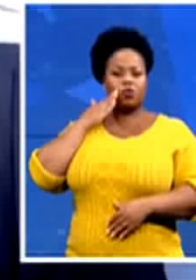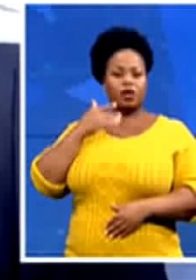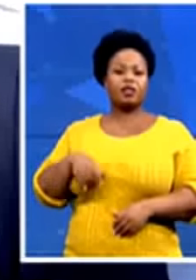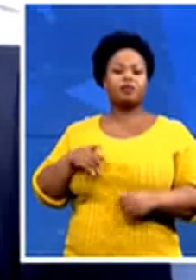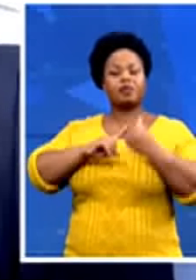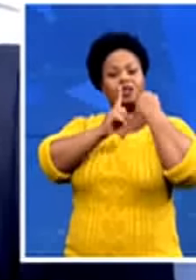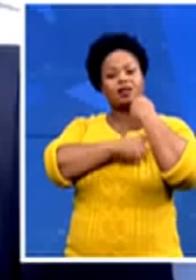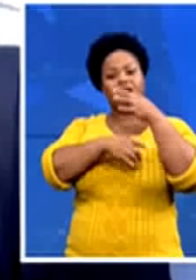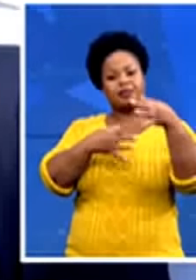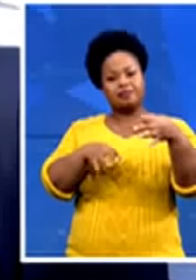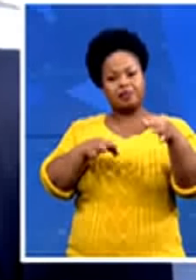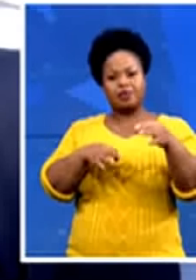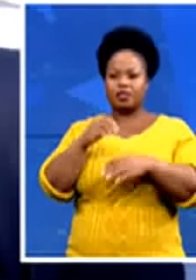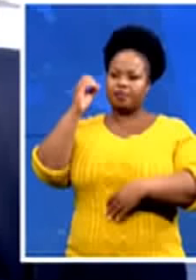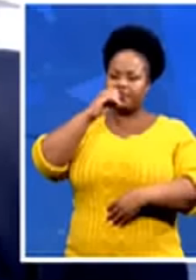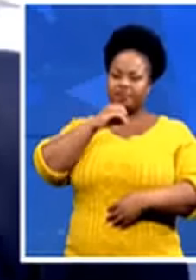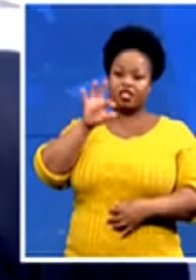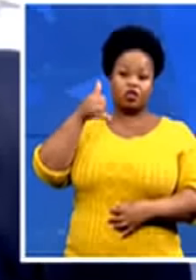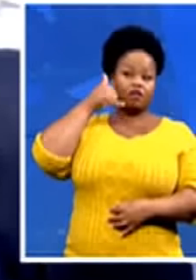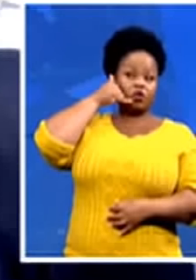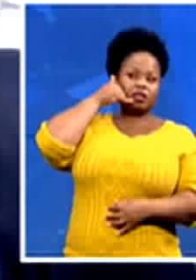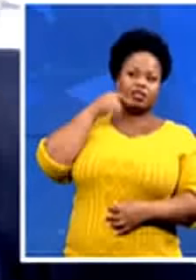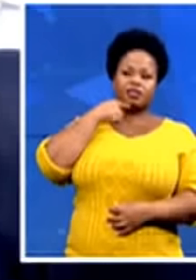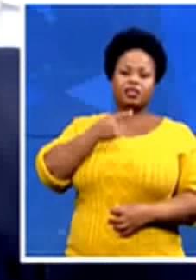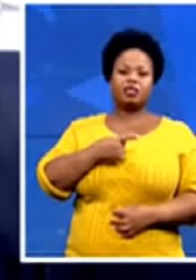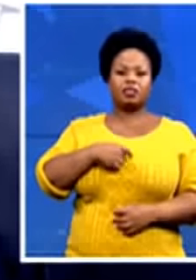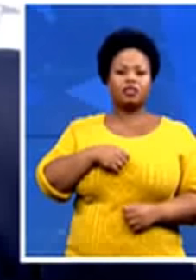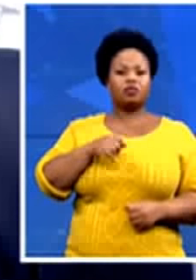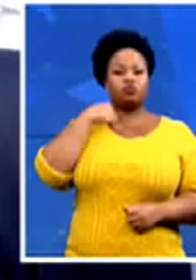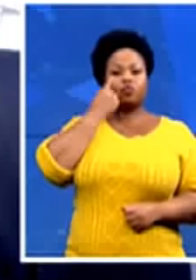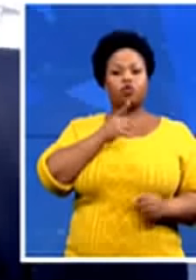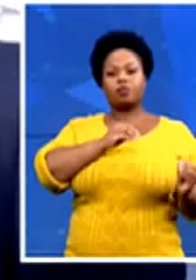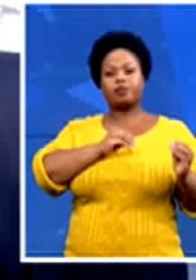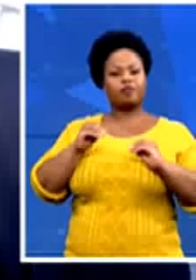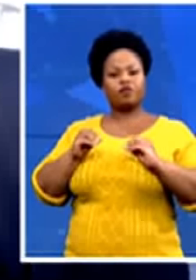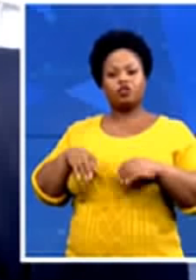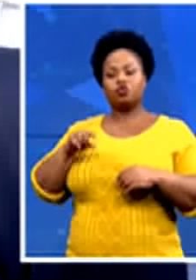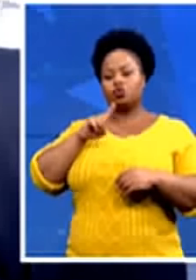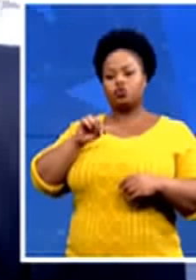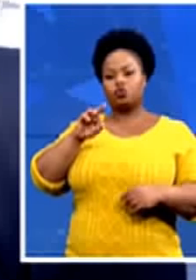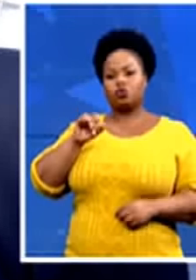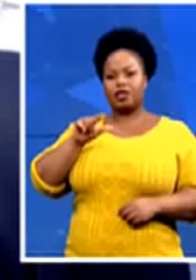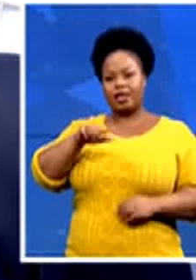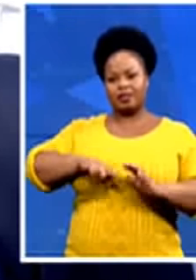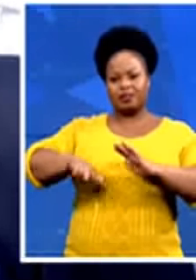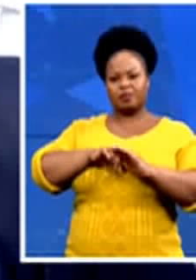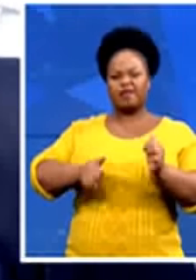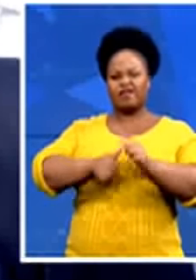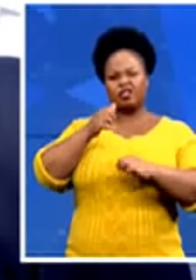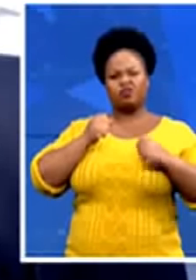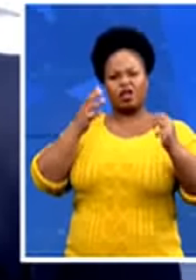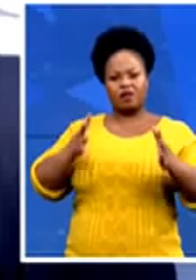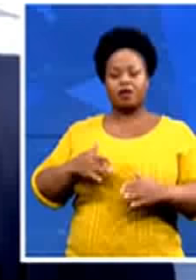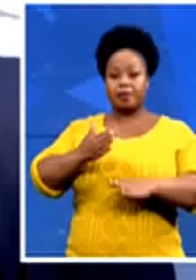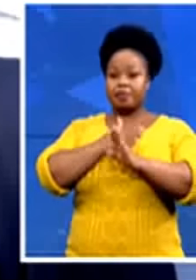wafona wathi kusasa uze eZululand. Ngaqala lapho, I'm a first driver wakhe nje empilweni. Na before angiqashe bengivele ngimshayelela nje